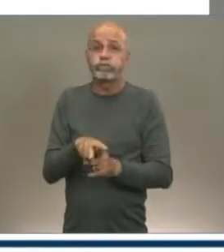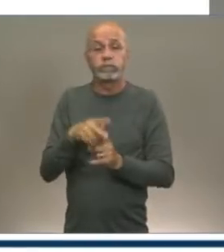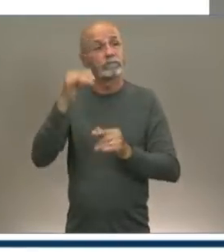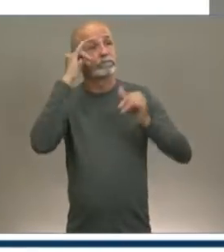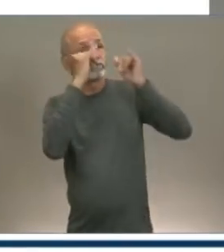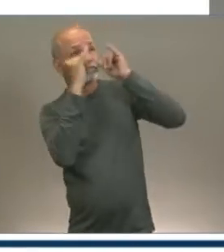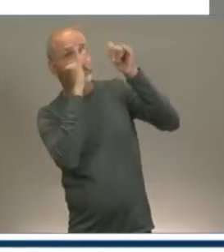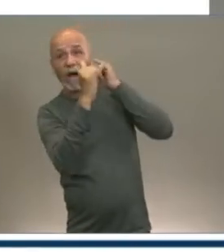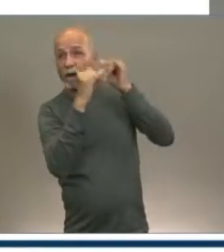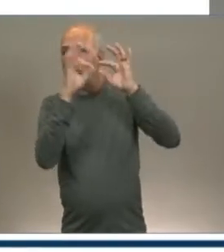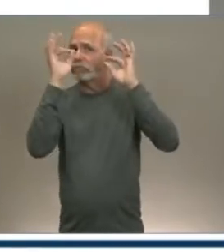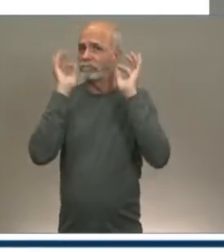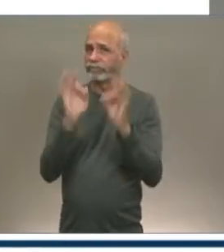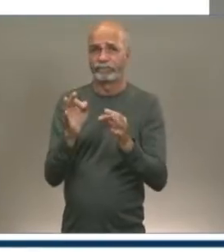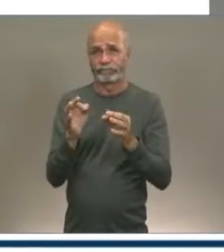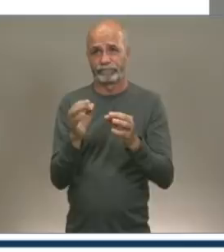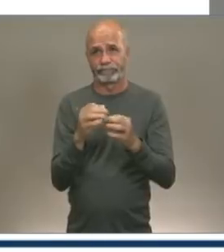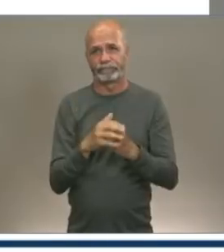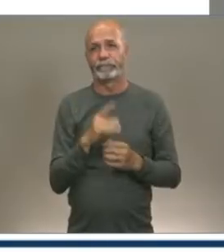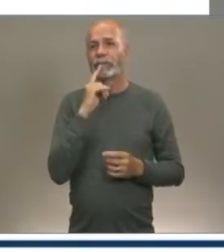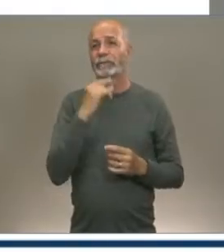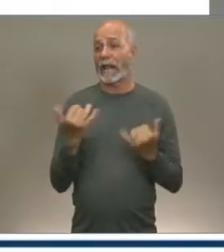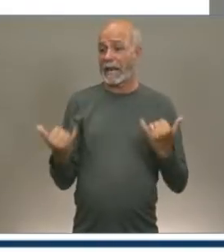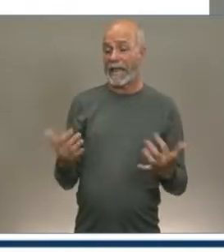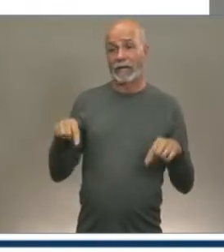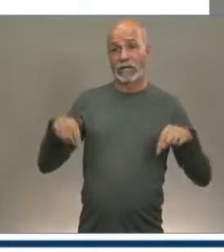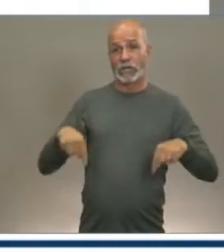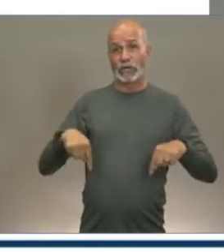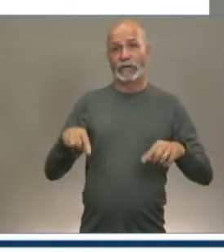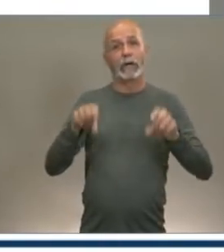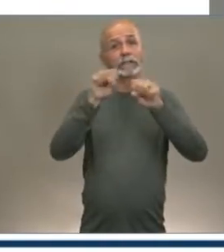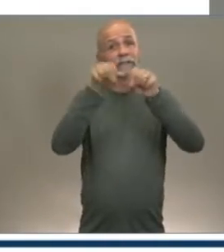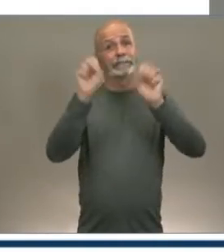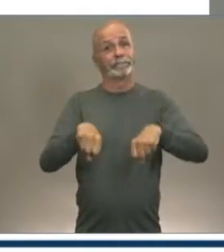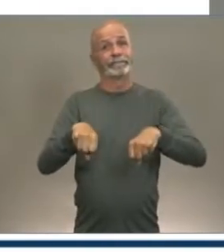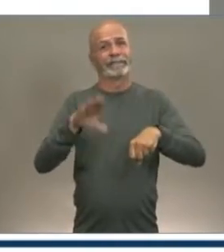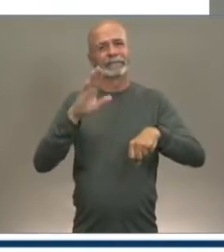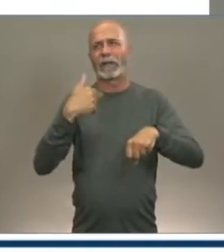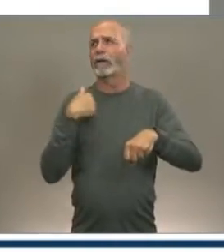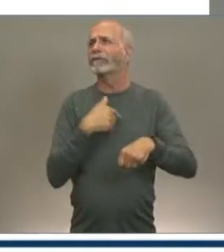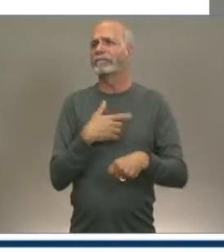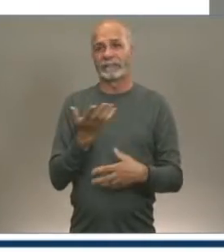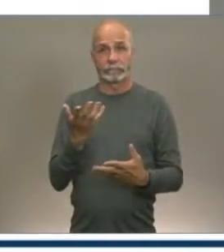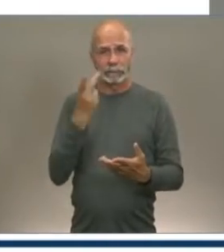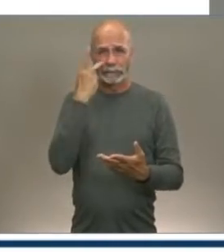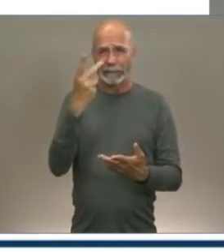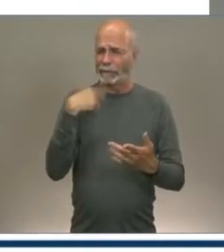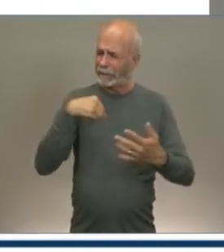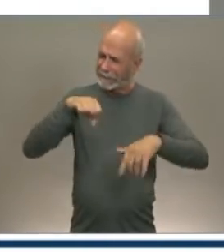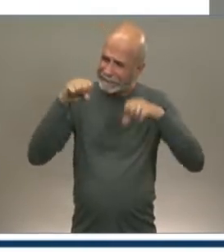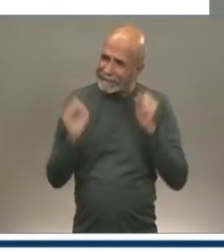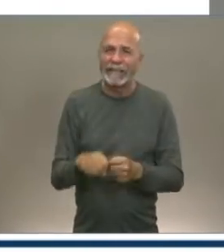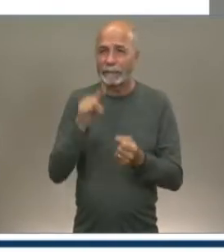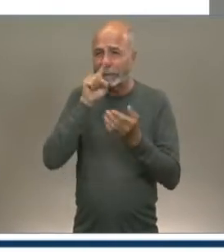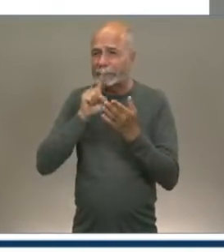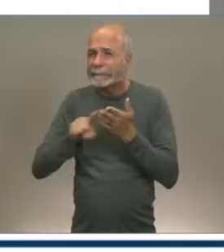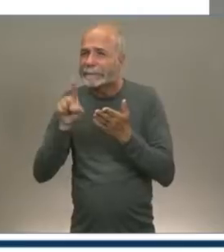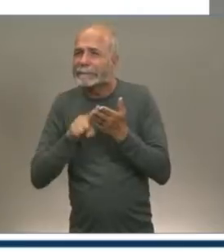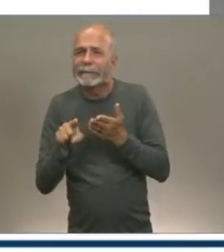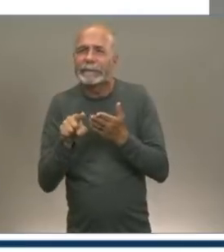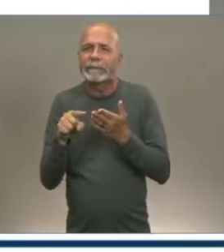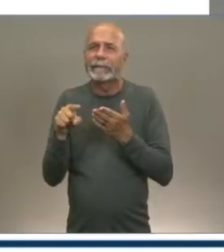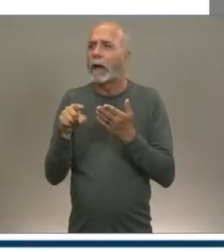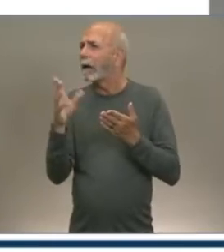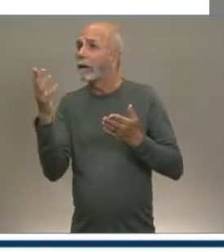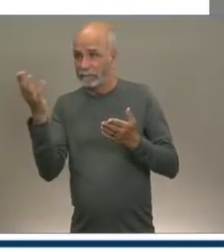that our central booking system will allow us is we can very carefully track and invite people for their second dose of